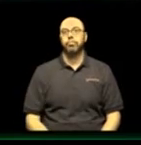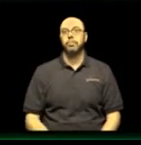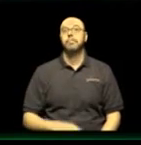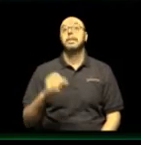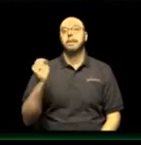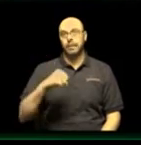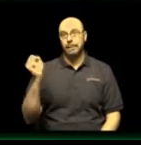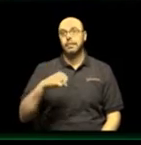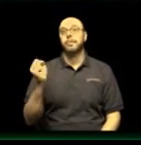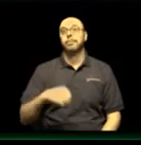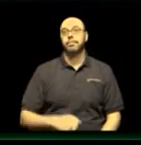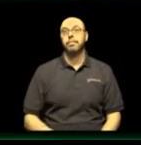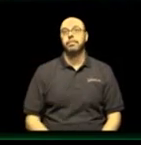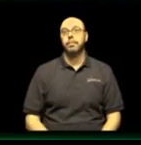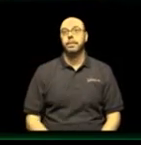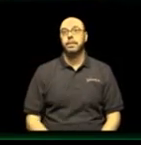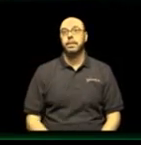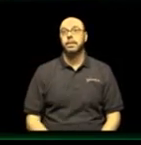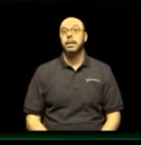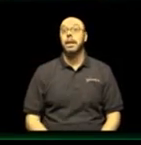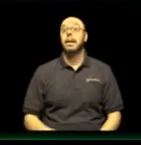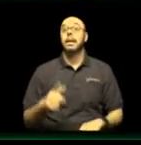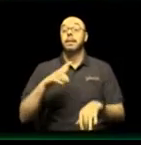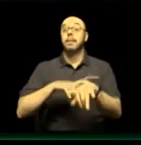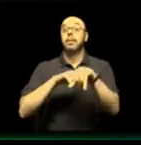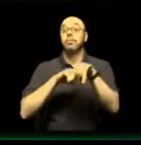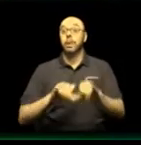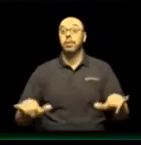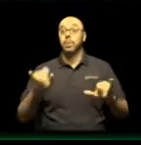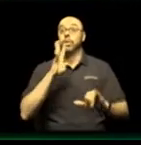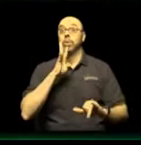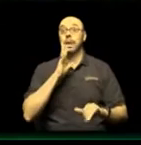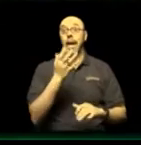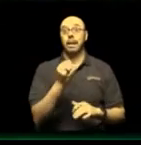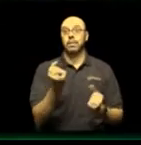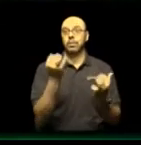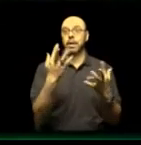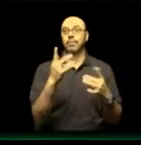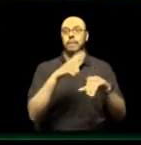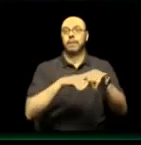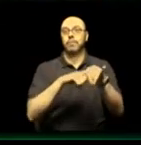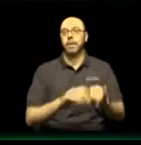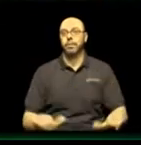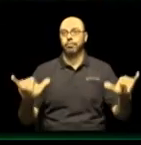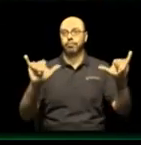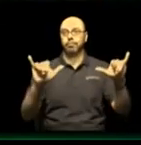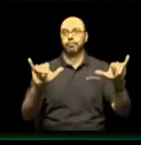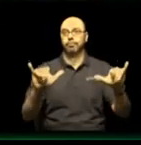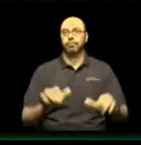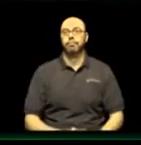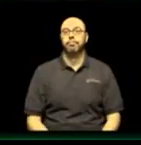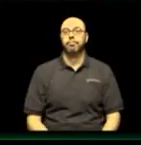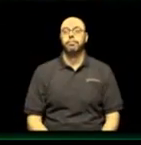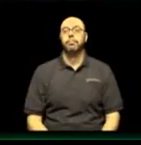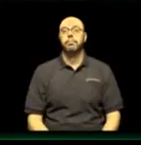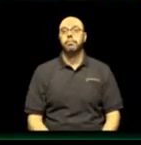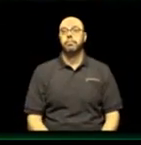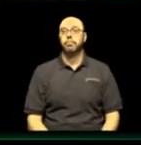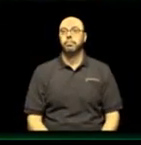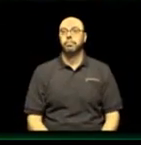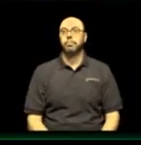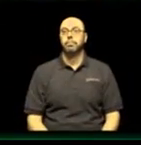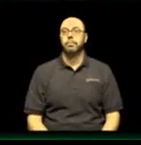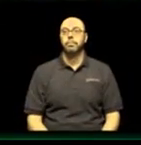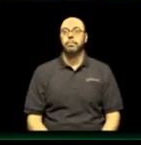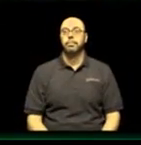that? Yes. That's good. At the same time, talking and signing at the same time. At the same time. Yeah. You